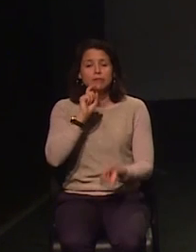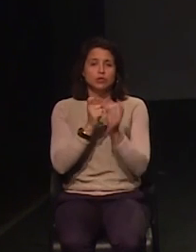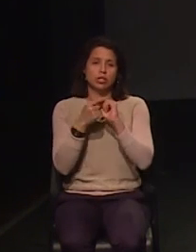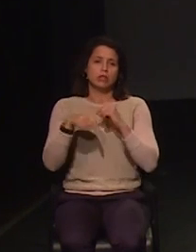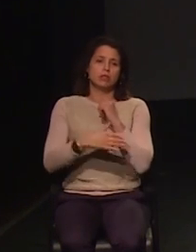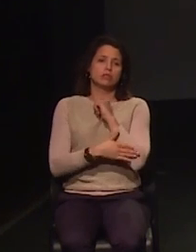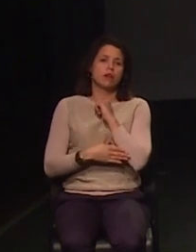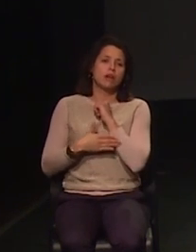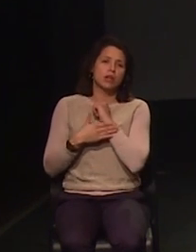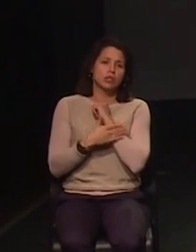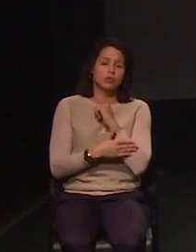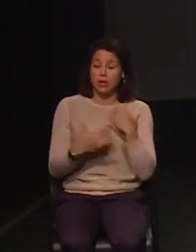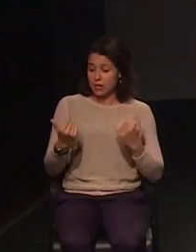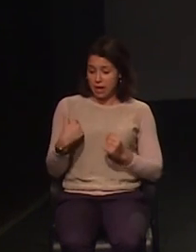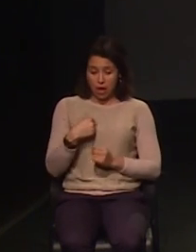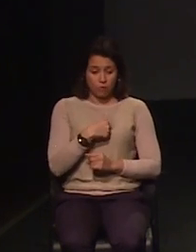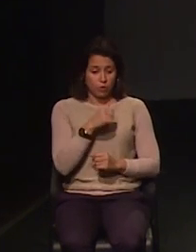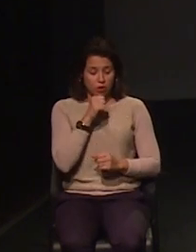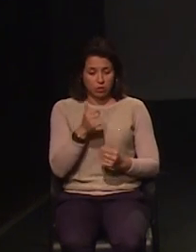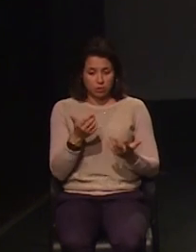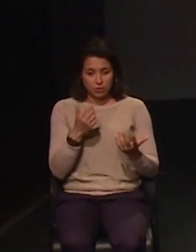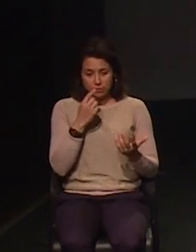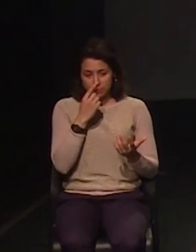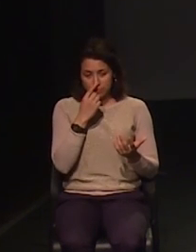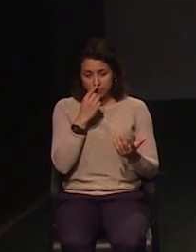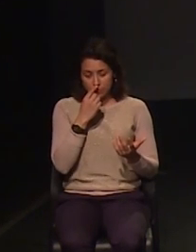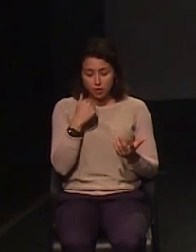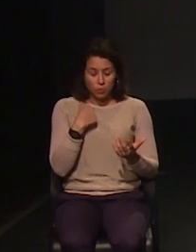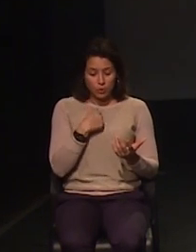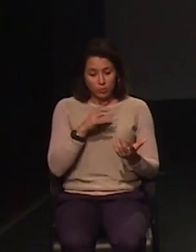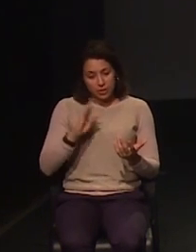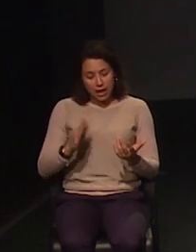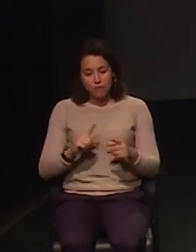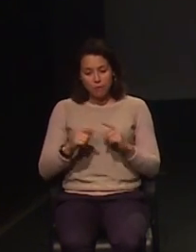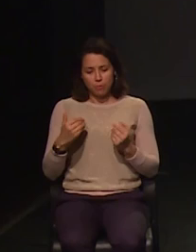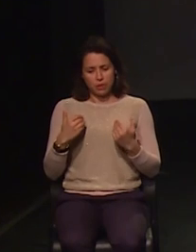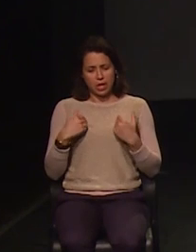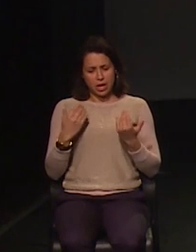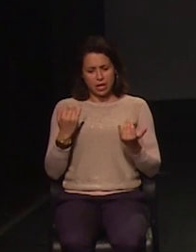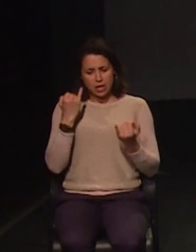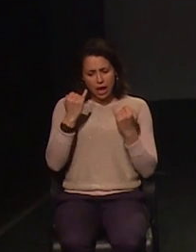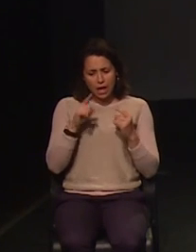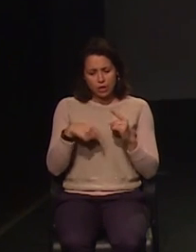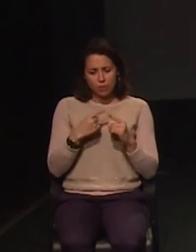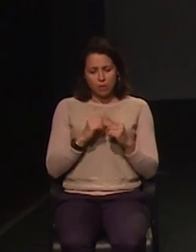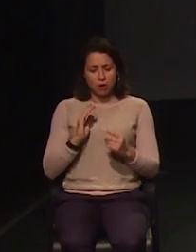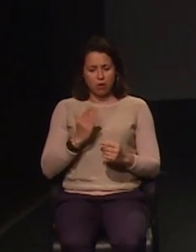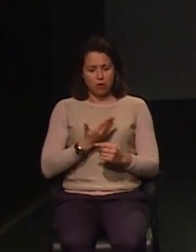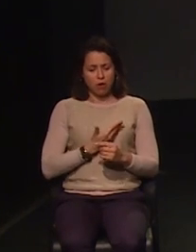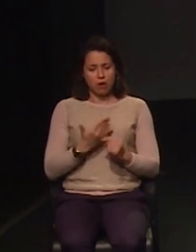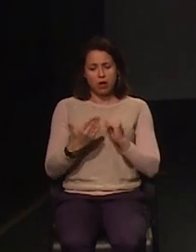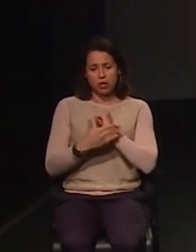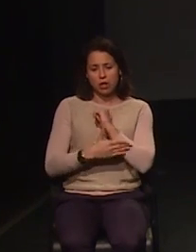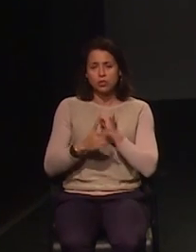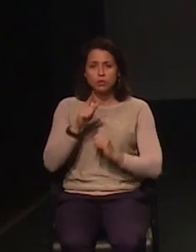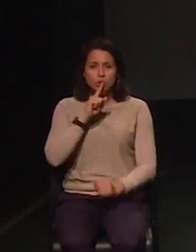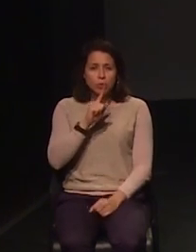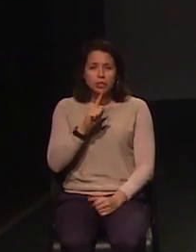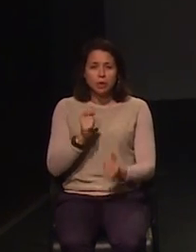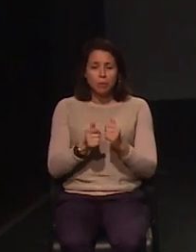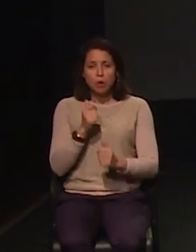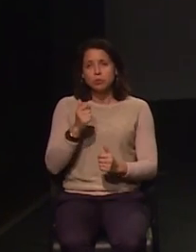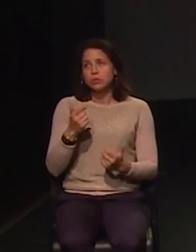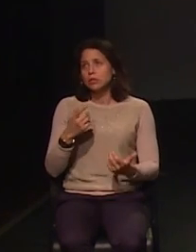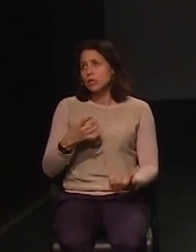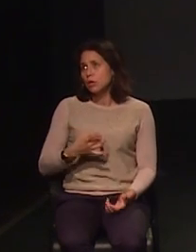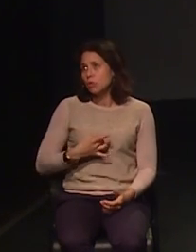country that is, we were never actually, but we had a notion of ourselves as monolithic in many ways, a majority white country